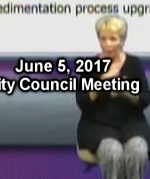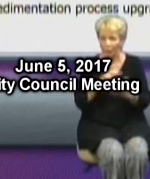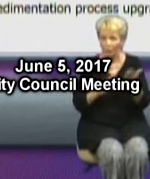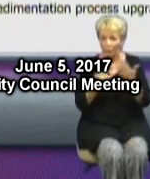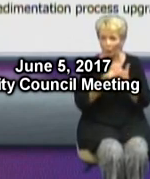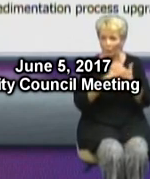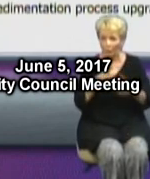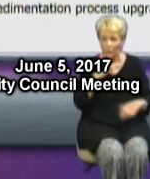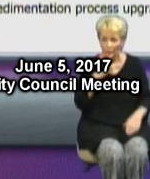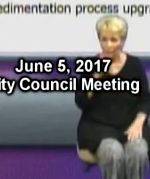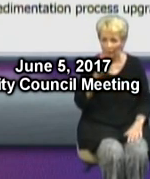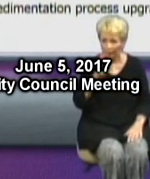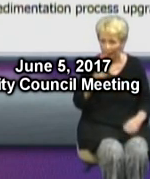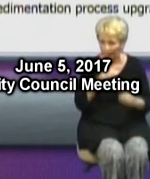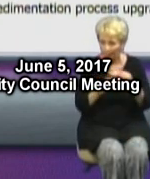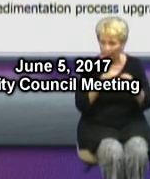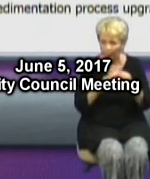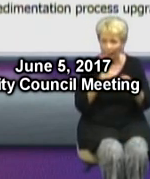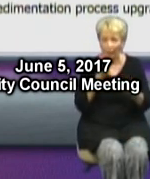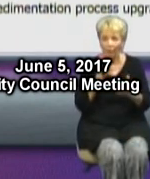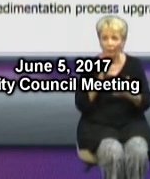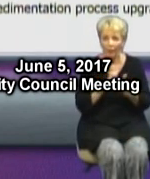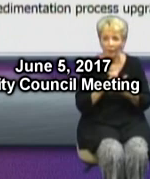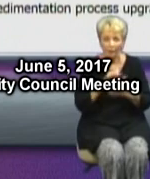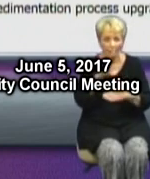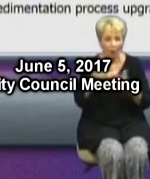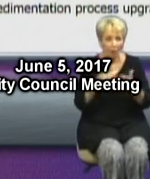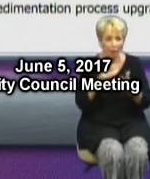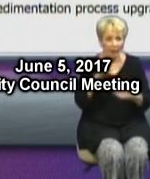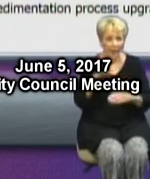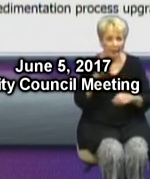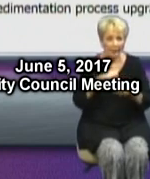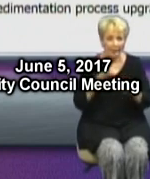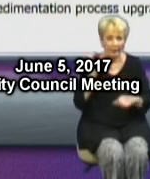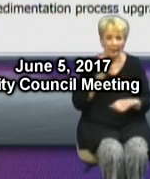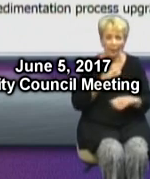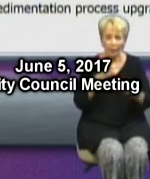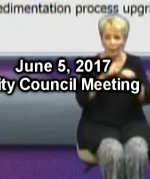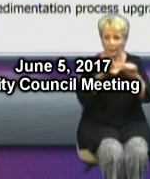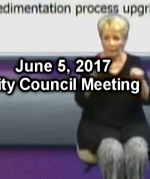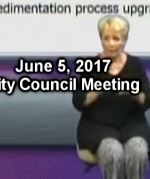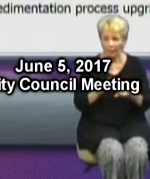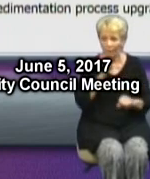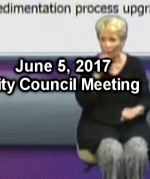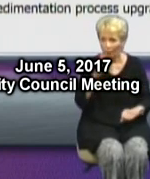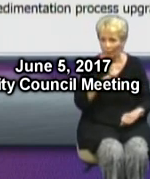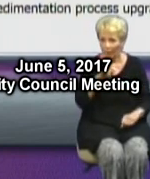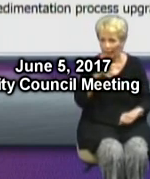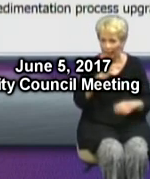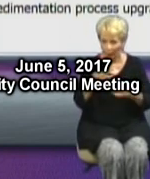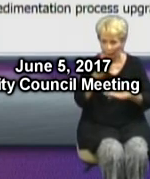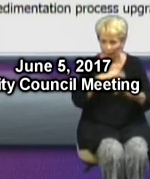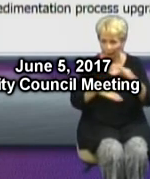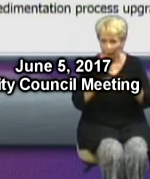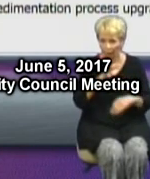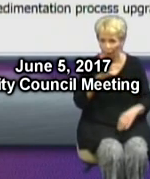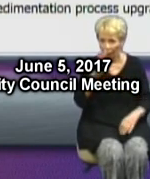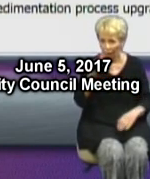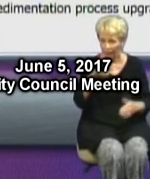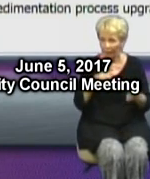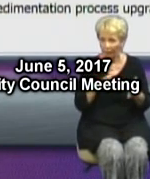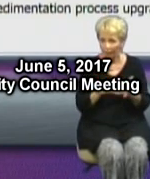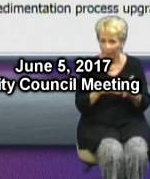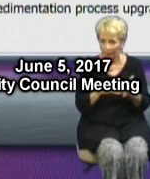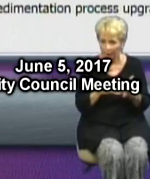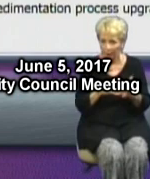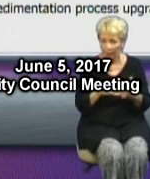there, water tank maintenance, and that's to all of our tanks in our system. Aging line replacement, about